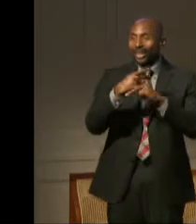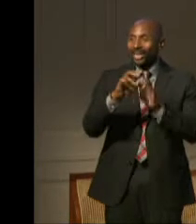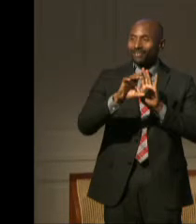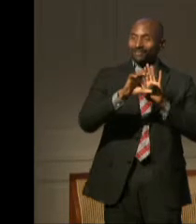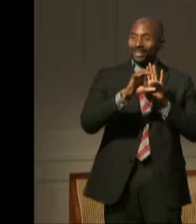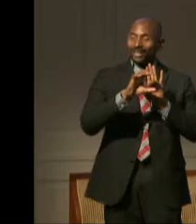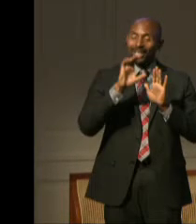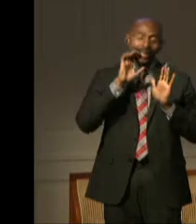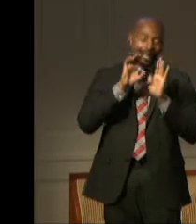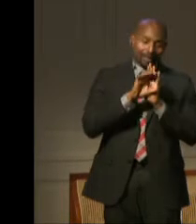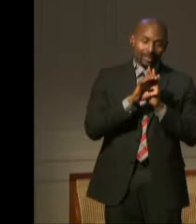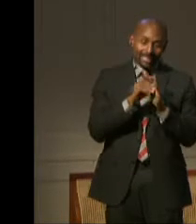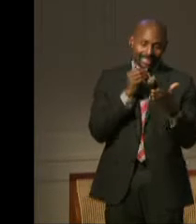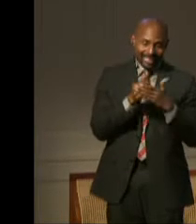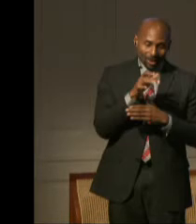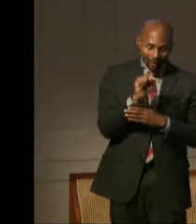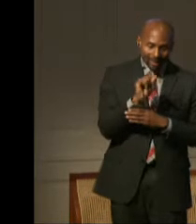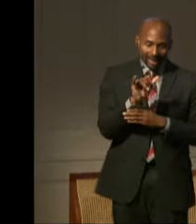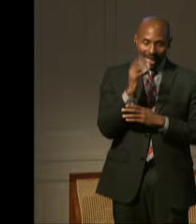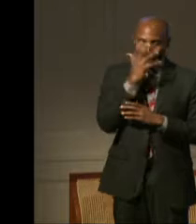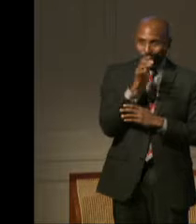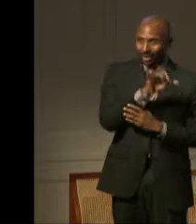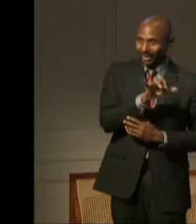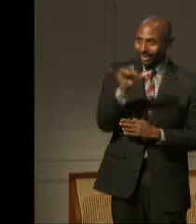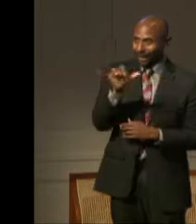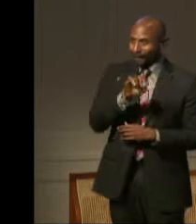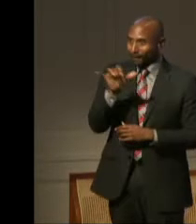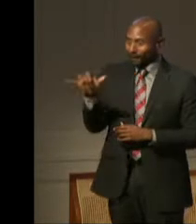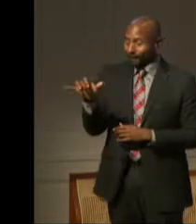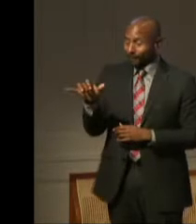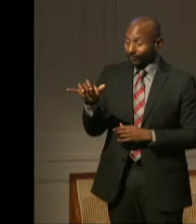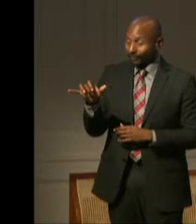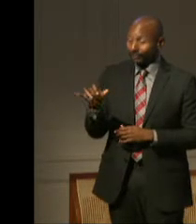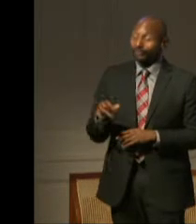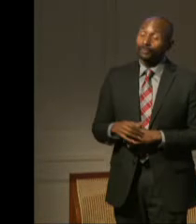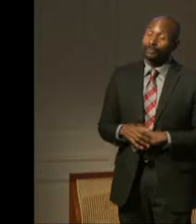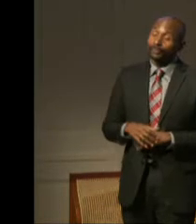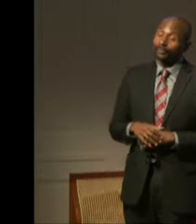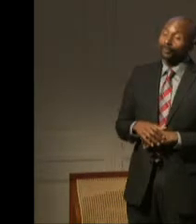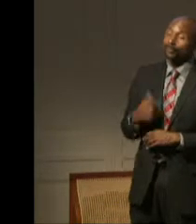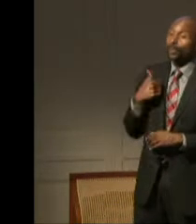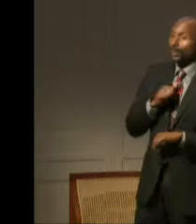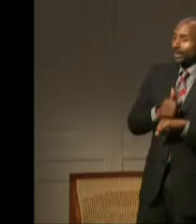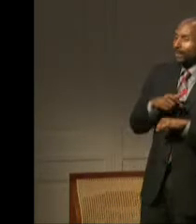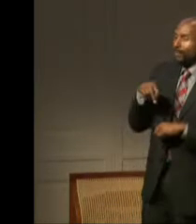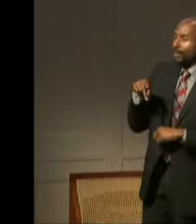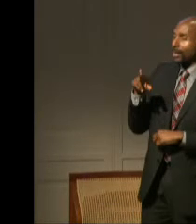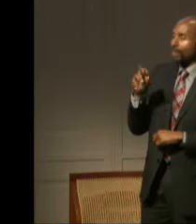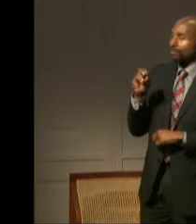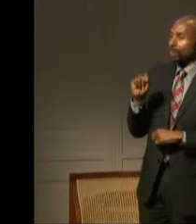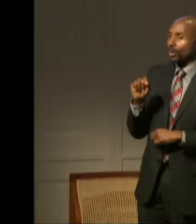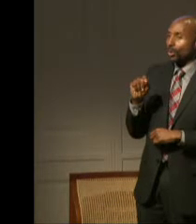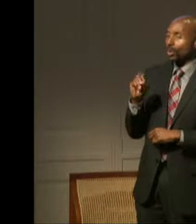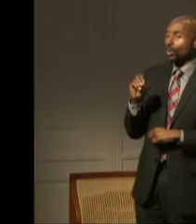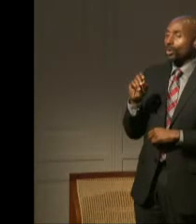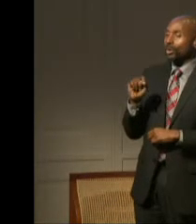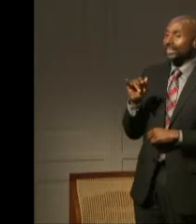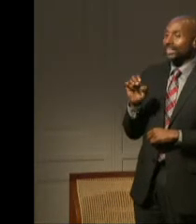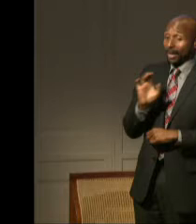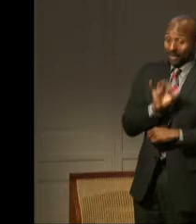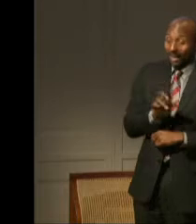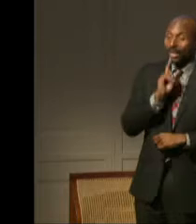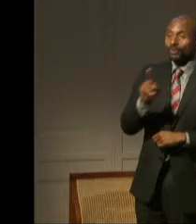image. We've found it even, and this is just a prototype, to be very